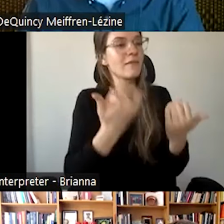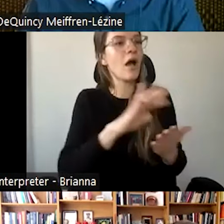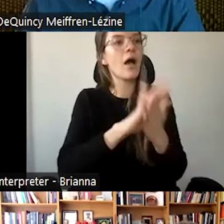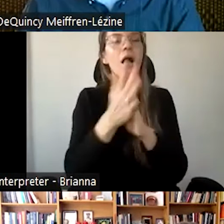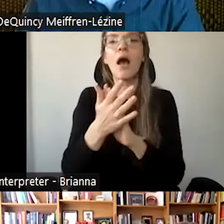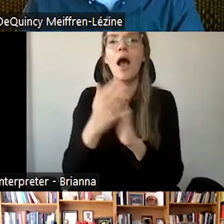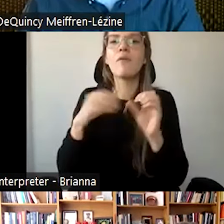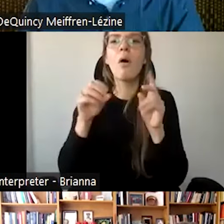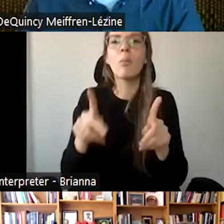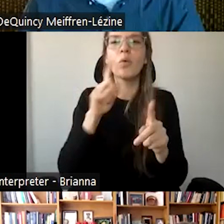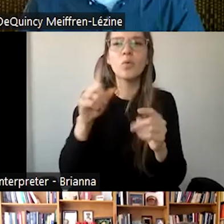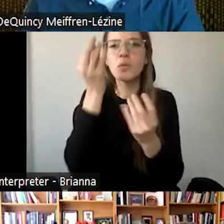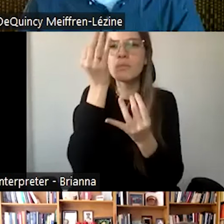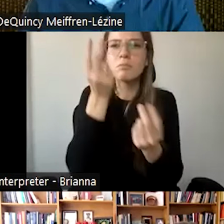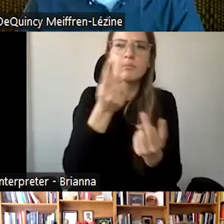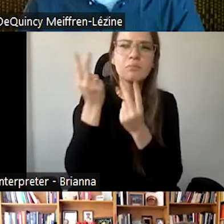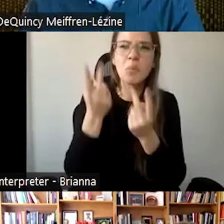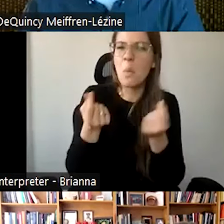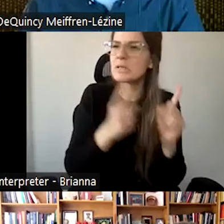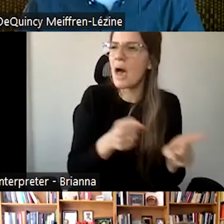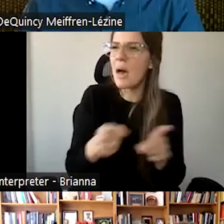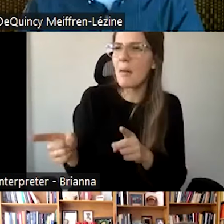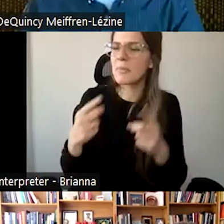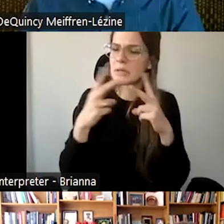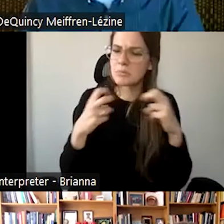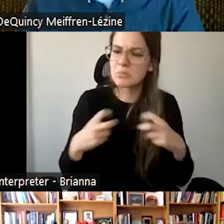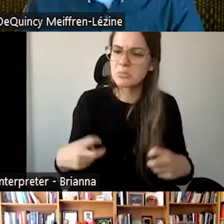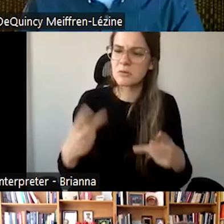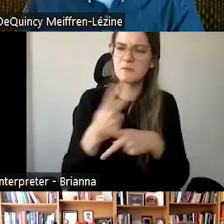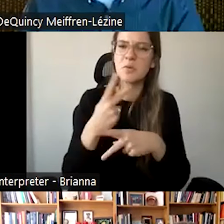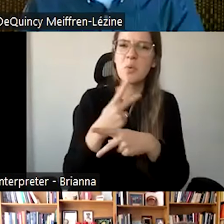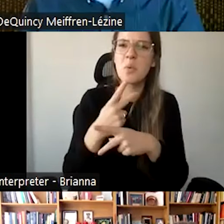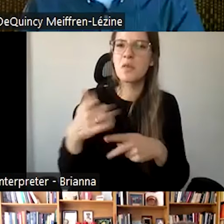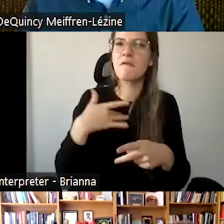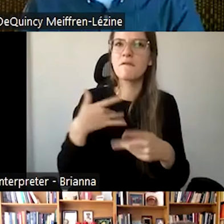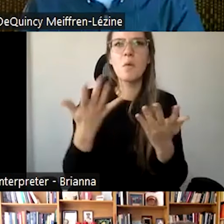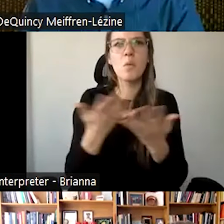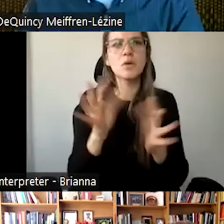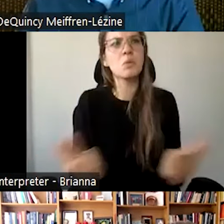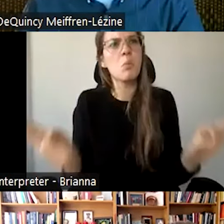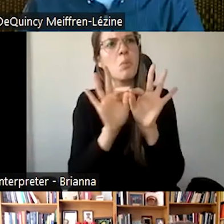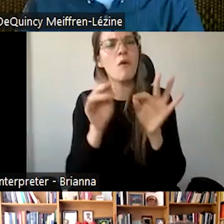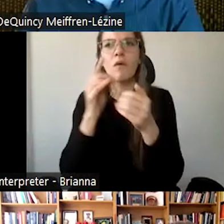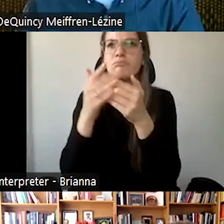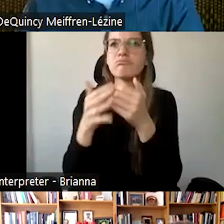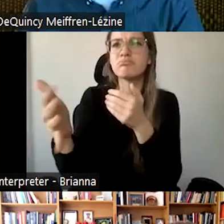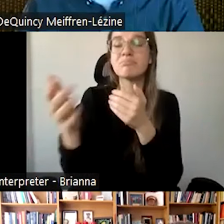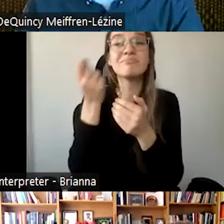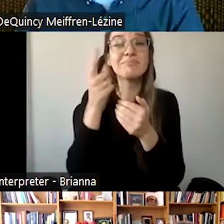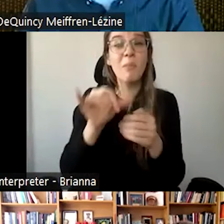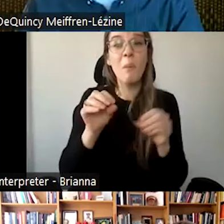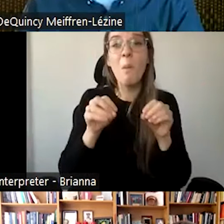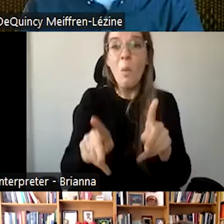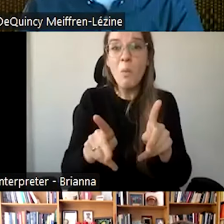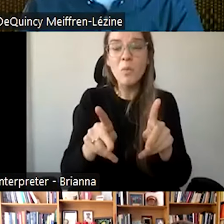reflect on what has been happening and what they might feel is important. And because we have that opportunity, that